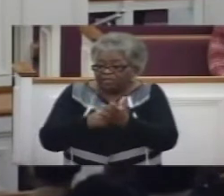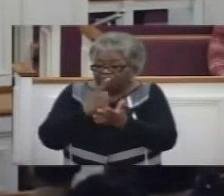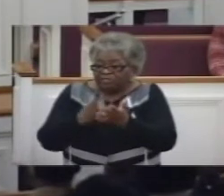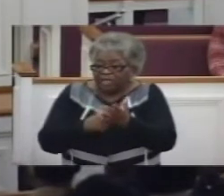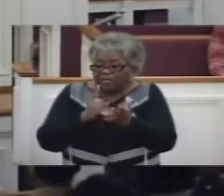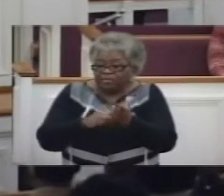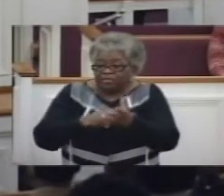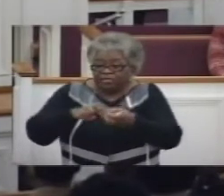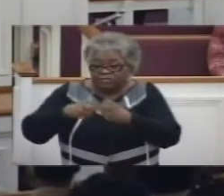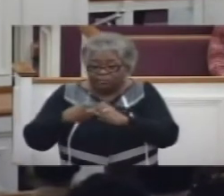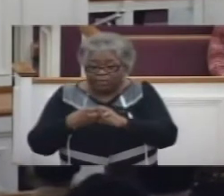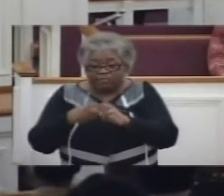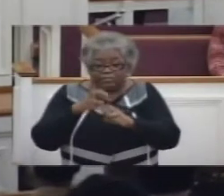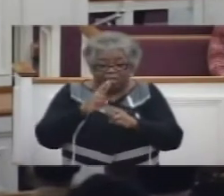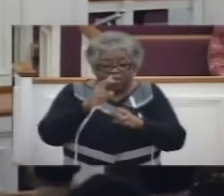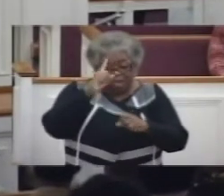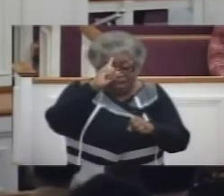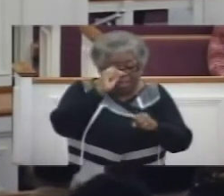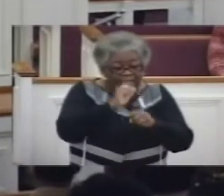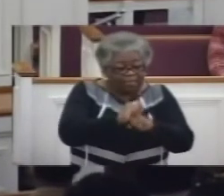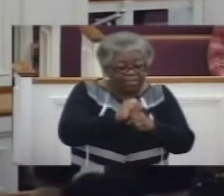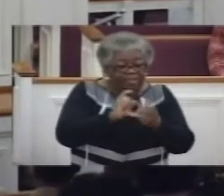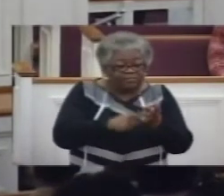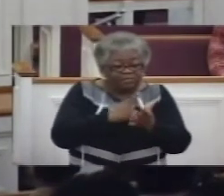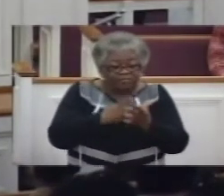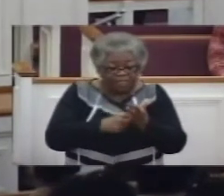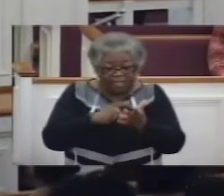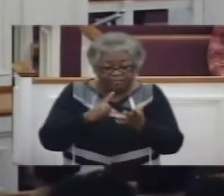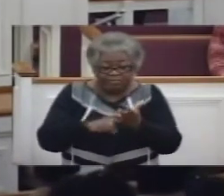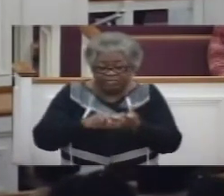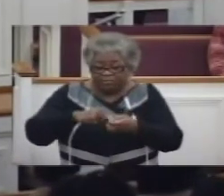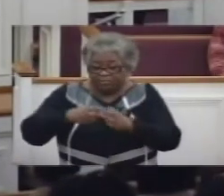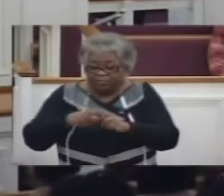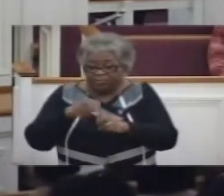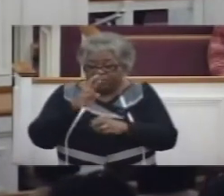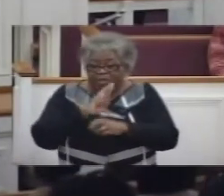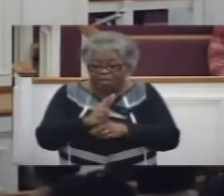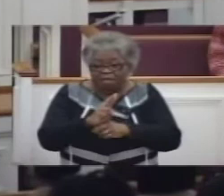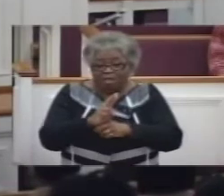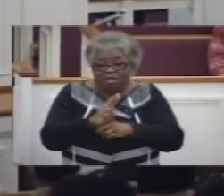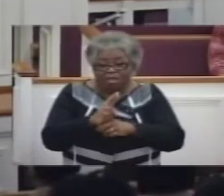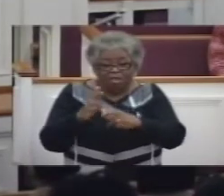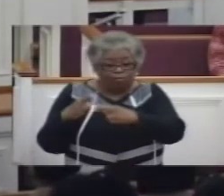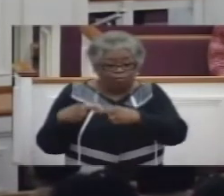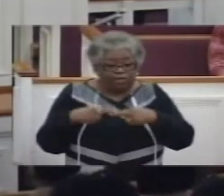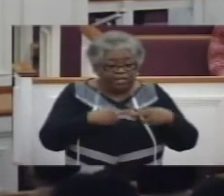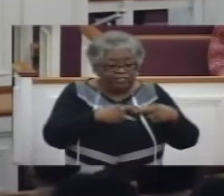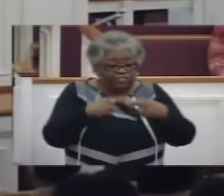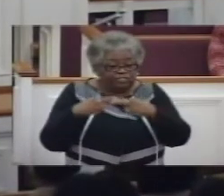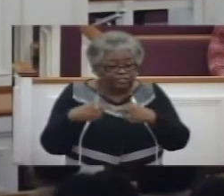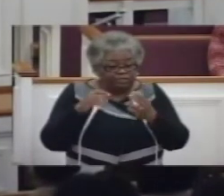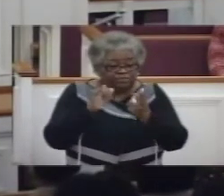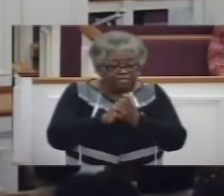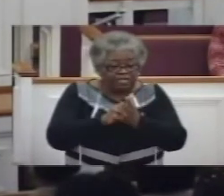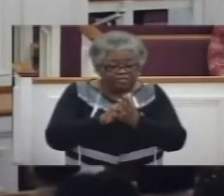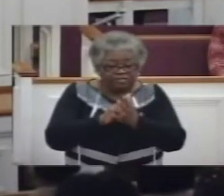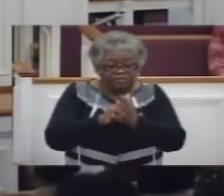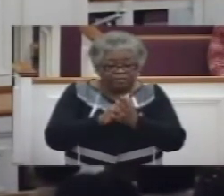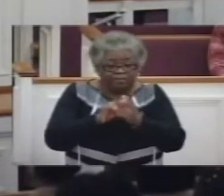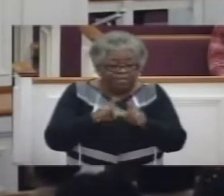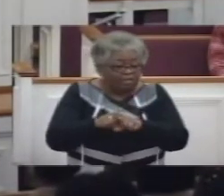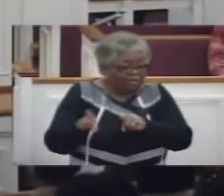them strings are habits. Sometimes those strings are relationships that are